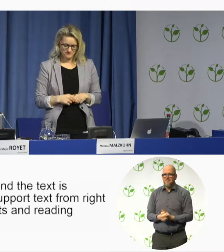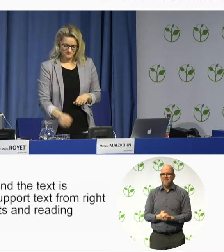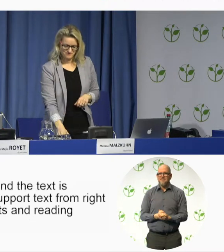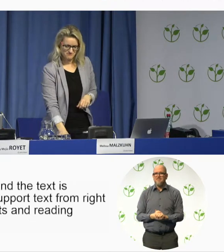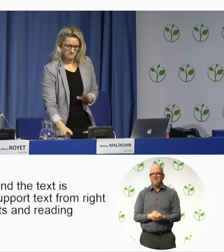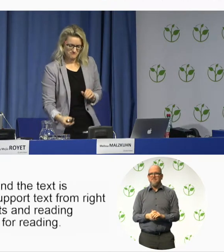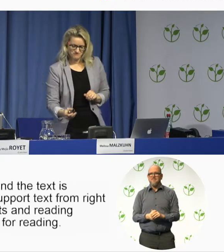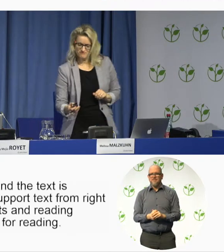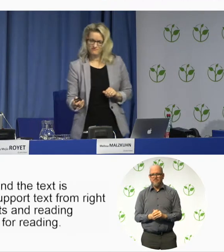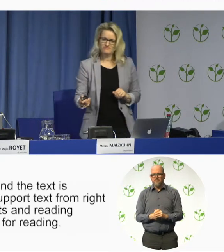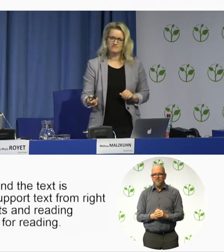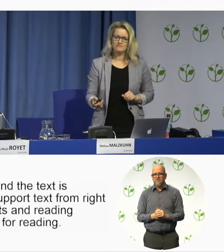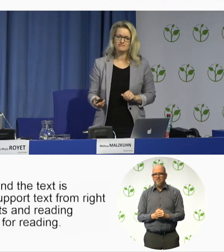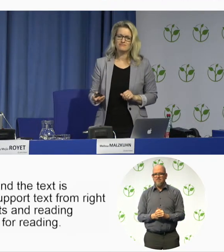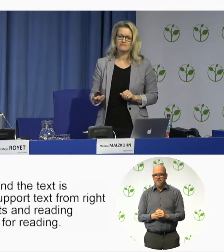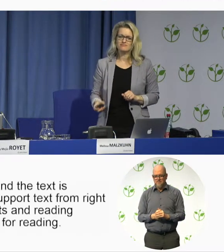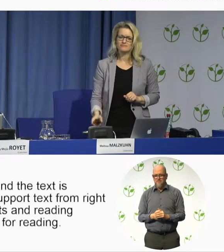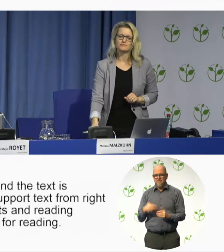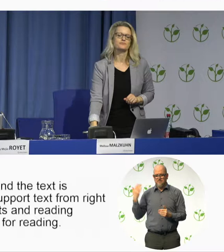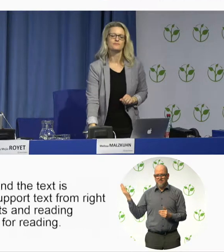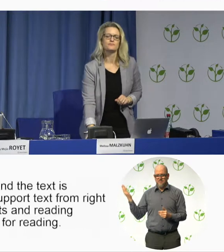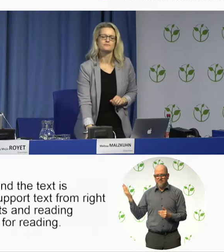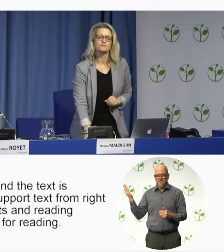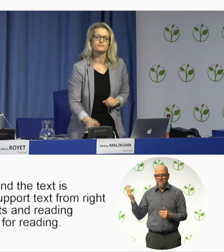is possible for reading.